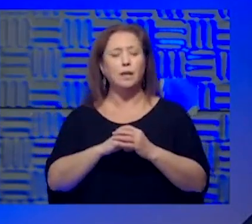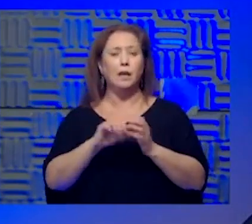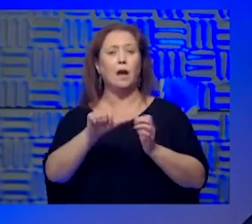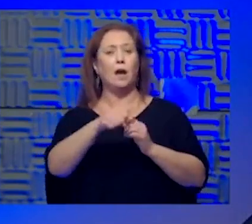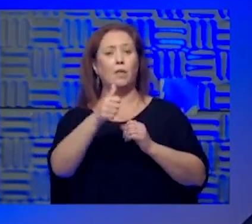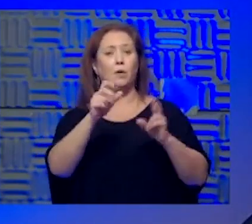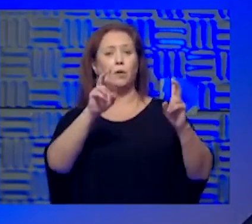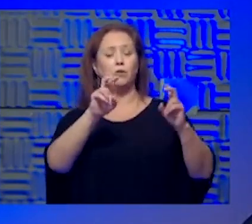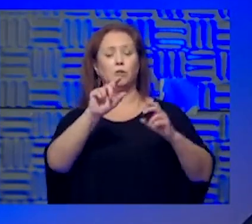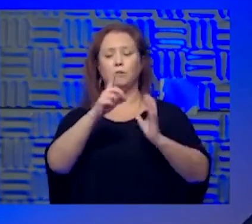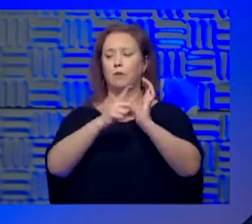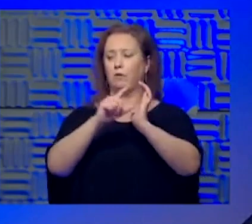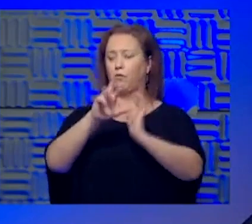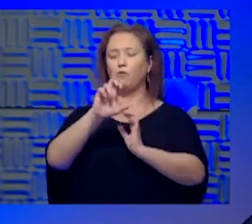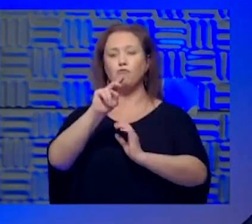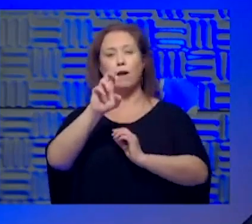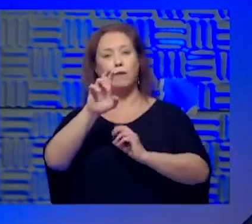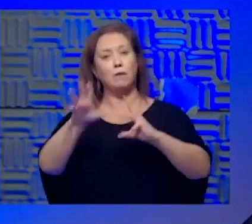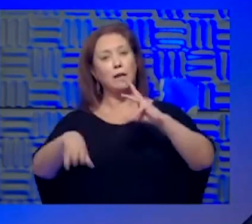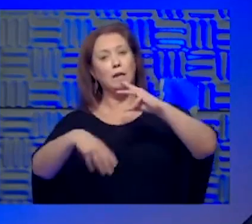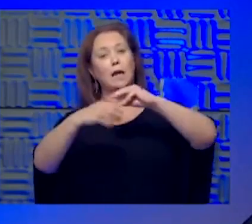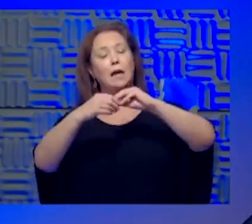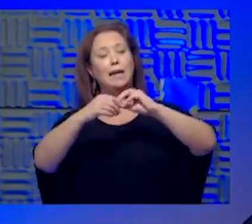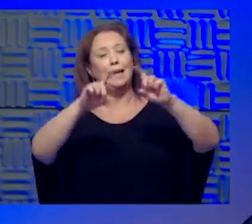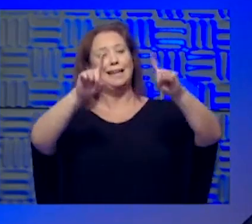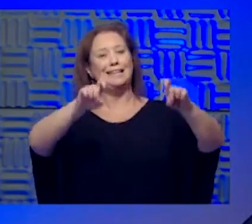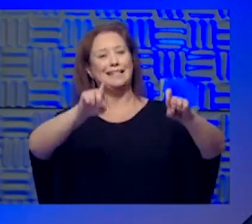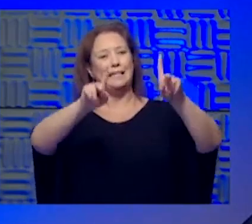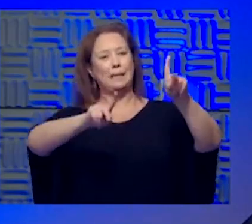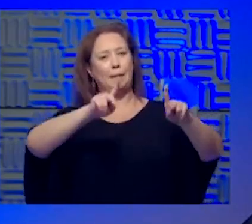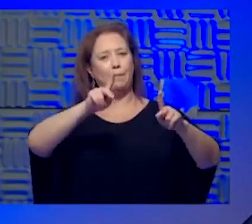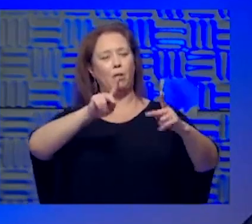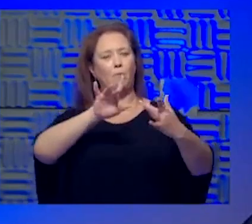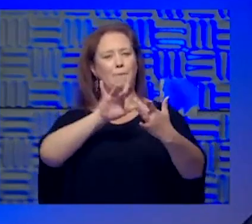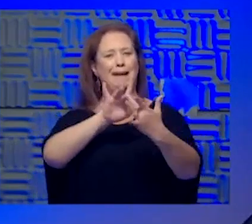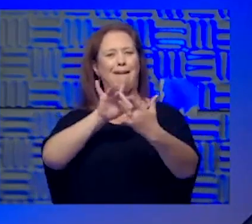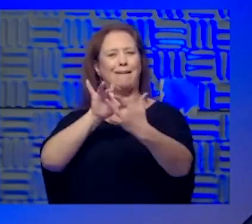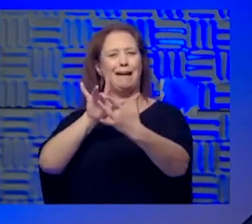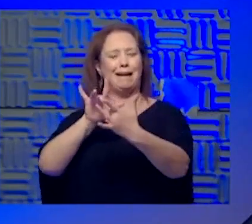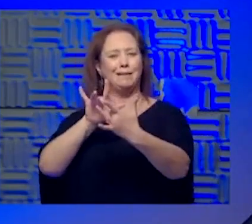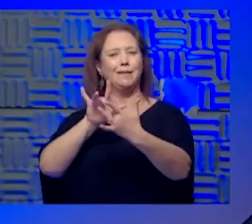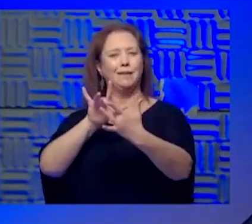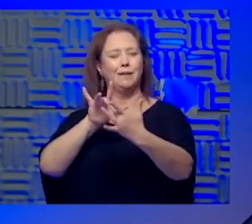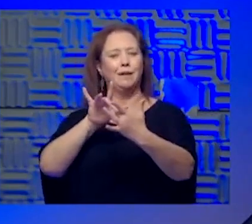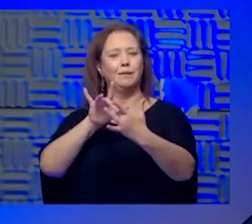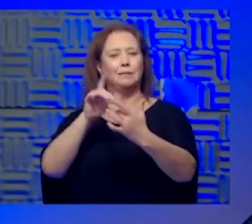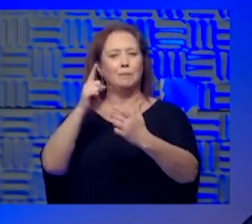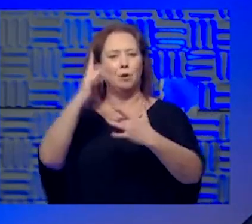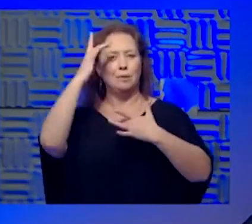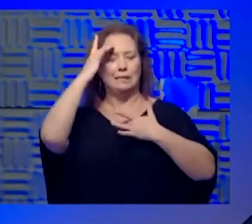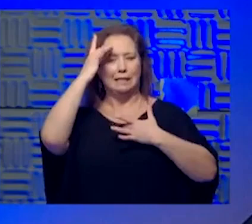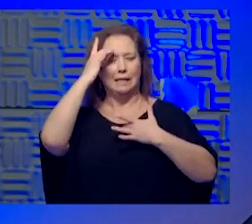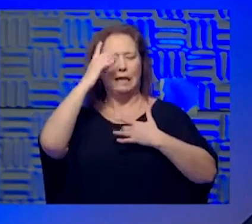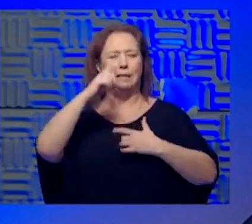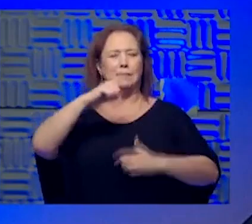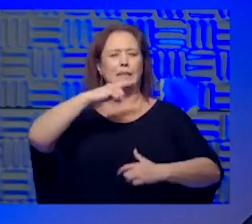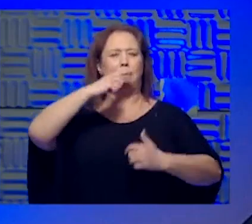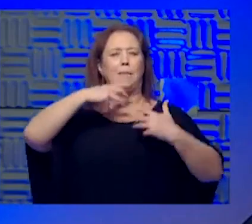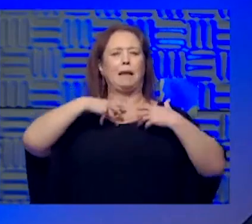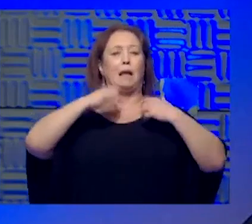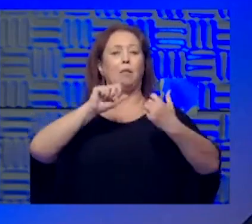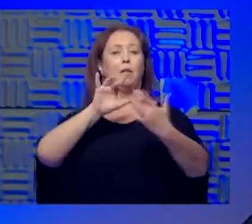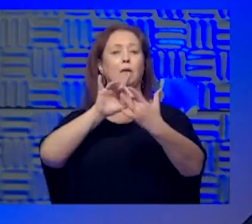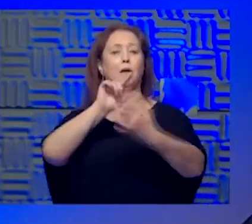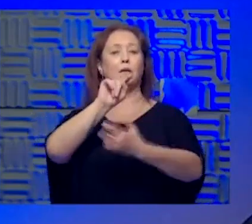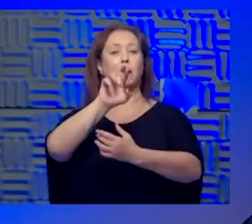Dr. Greiner can speak to this, is then testing people who may be contacts, and this goes along with the public health contact tracing. And so